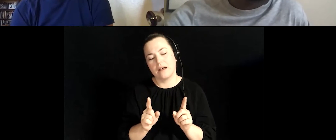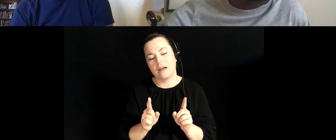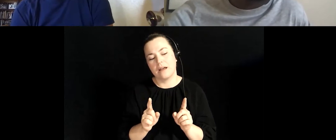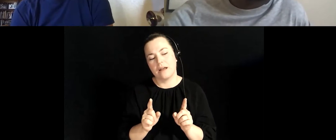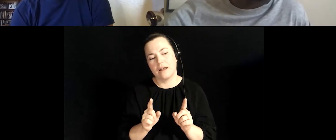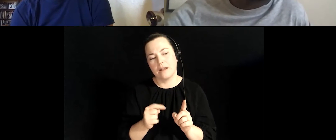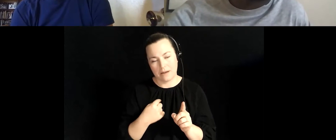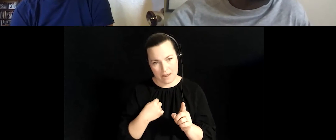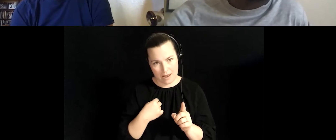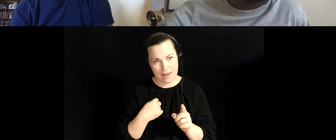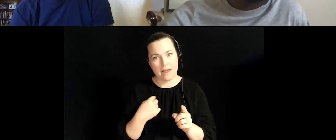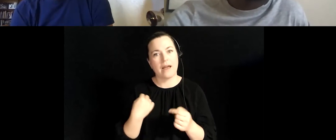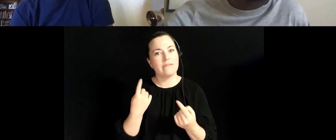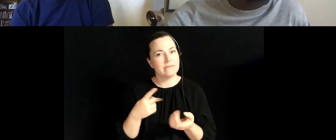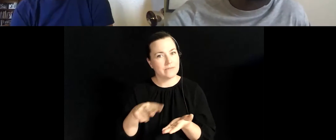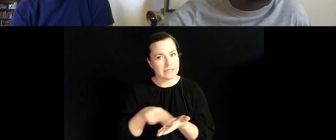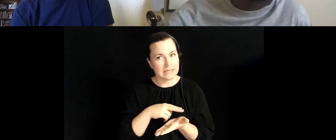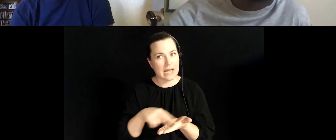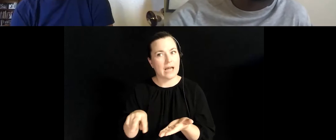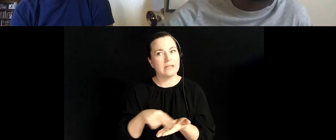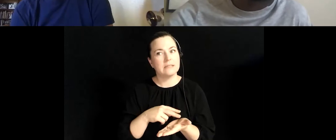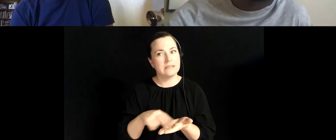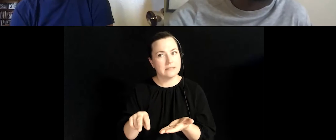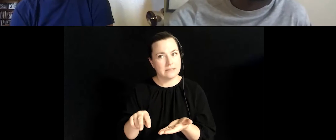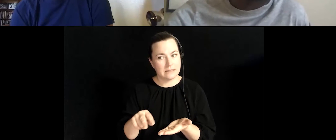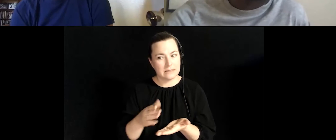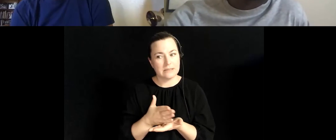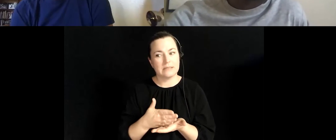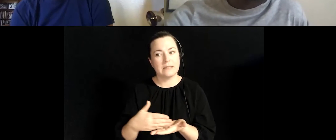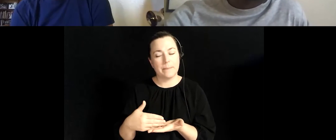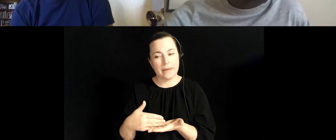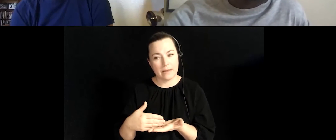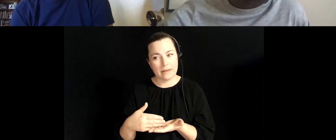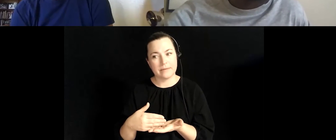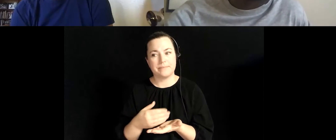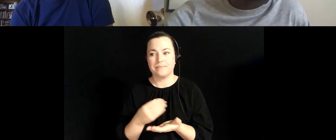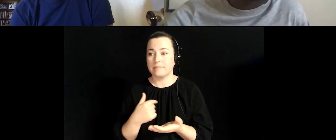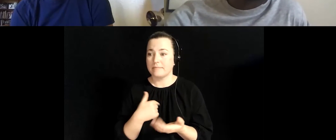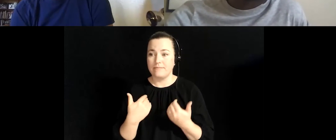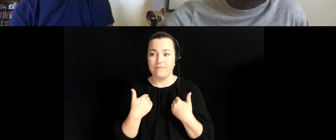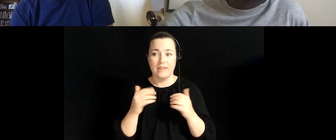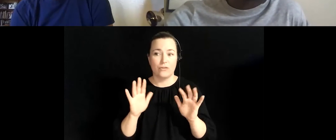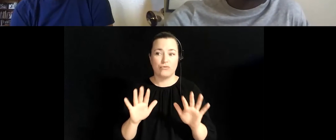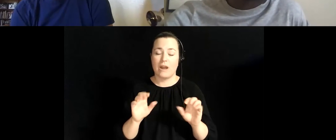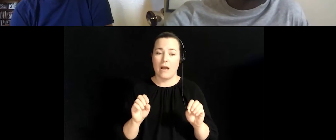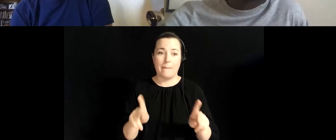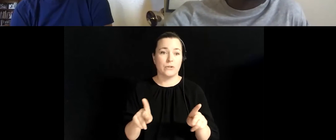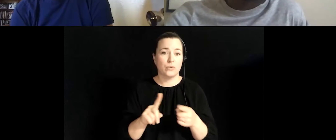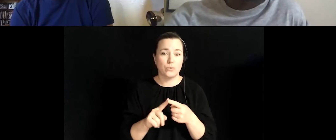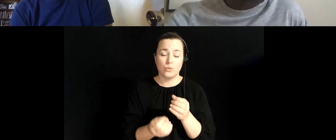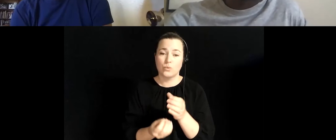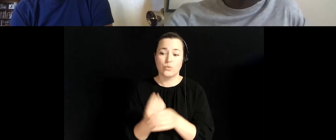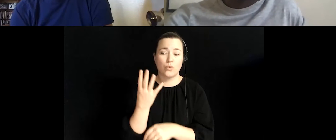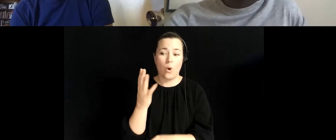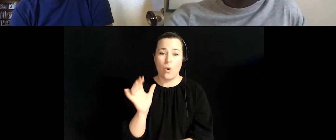have danced a bit and have had great opportunities to grow even